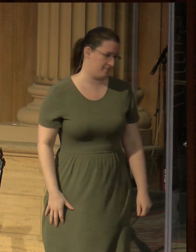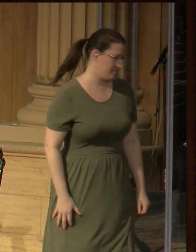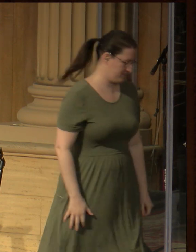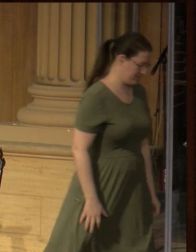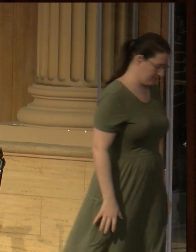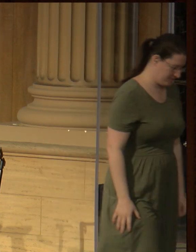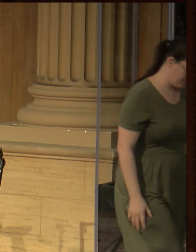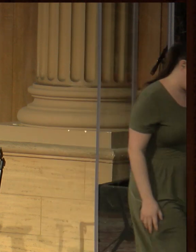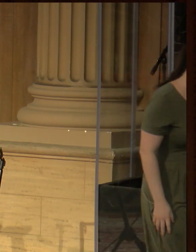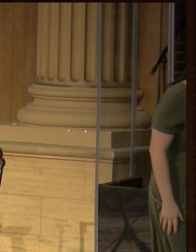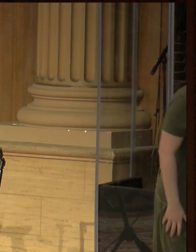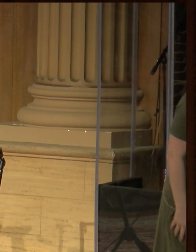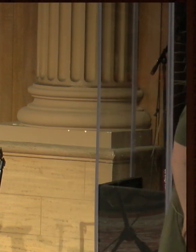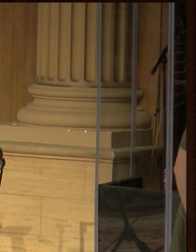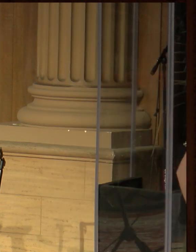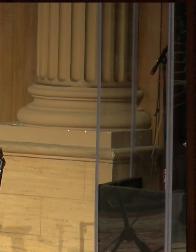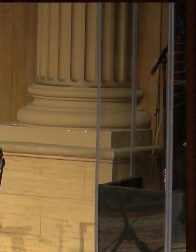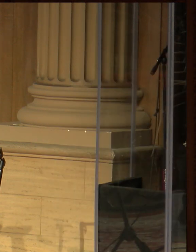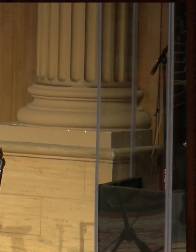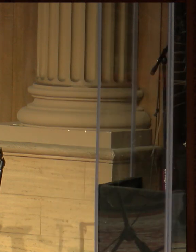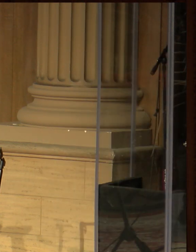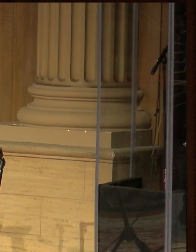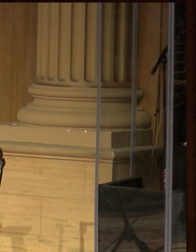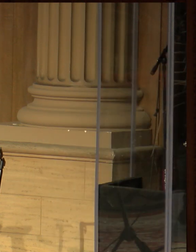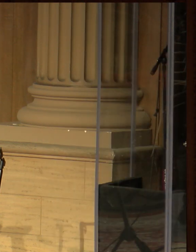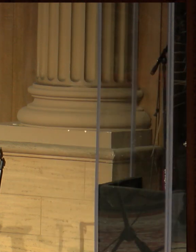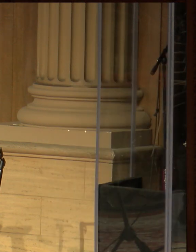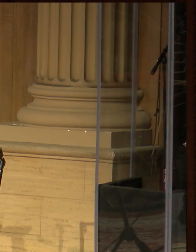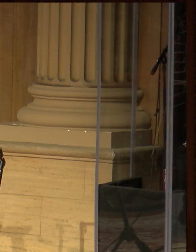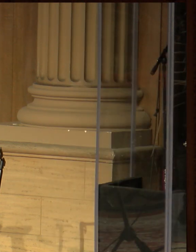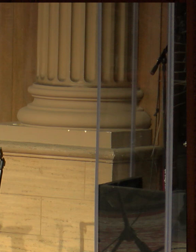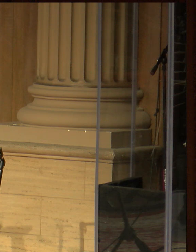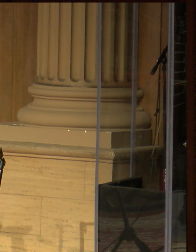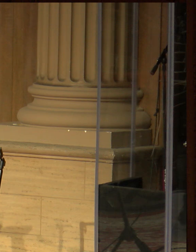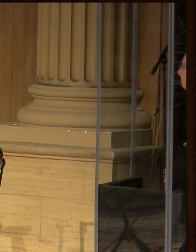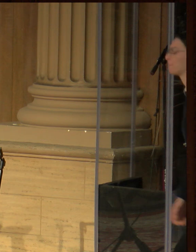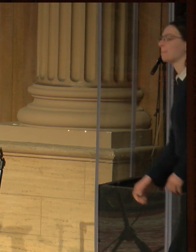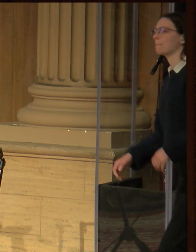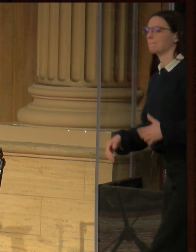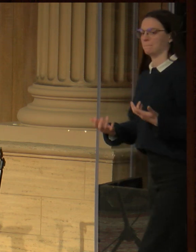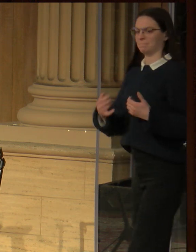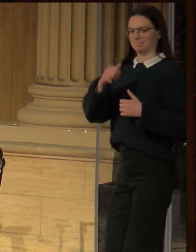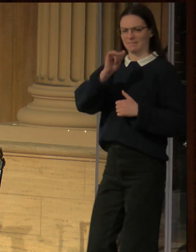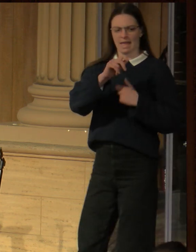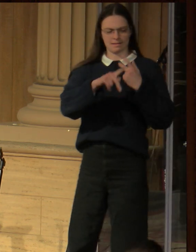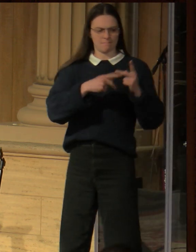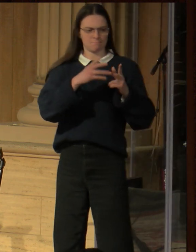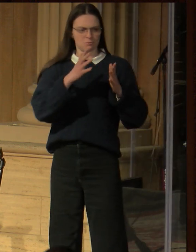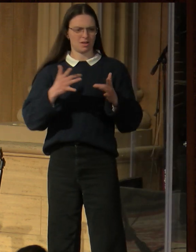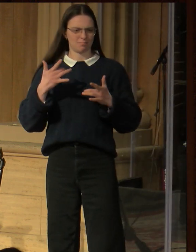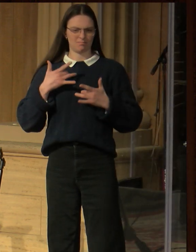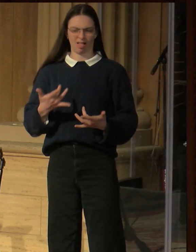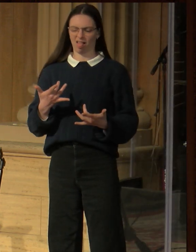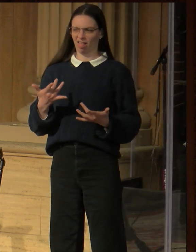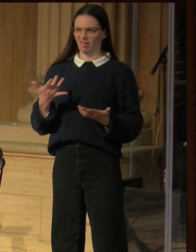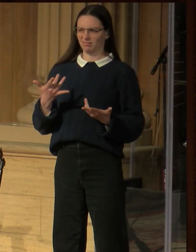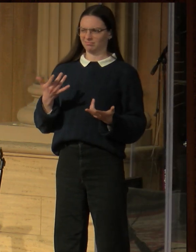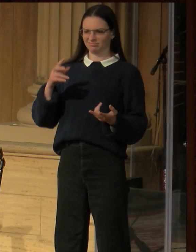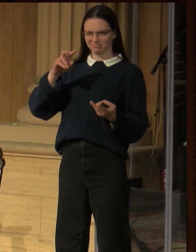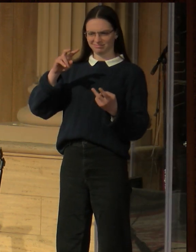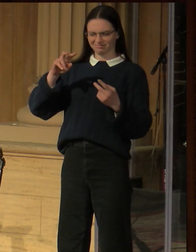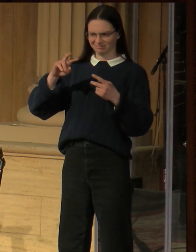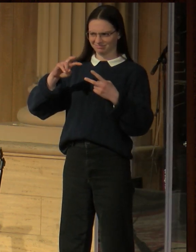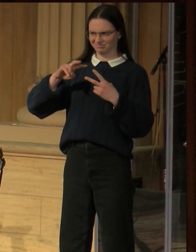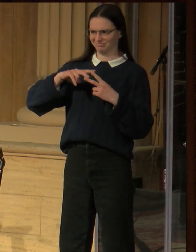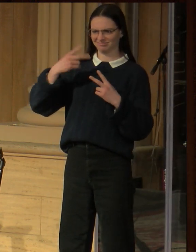We can become lopsidedly cerebral. And we can get our learning from even good sources on YouTube, but